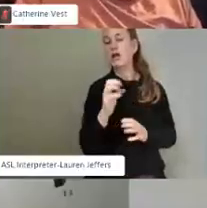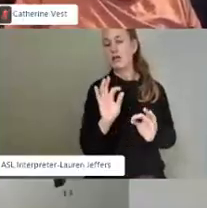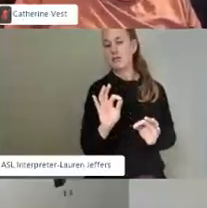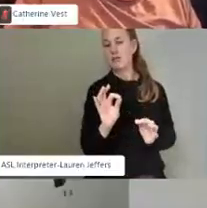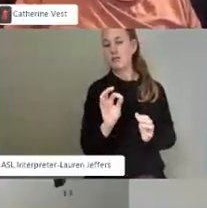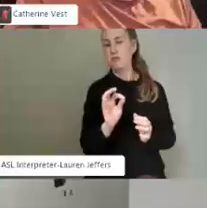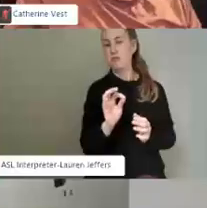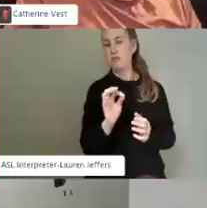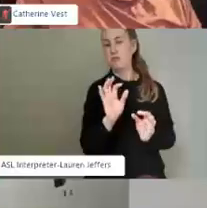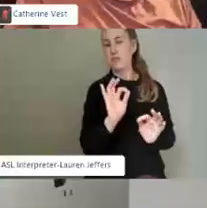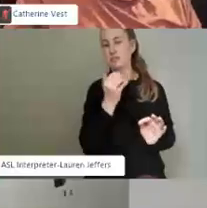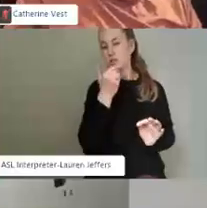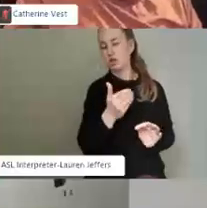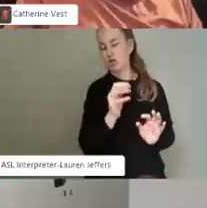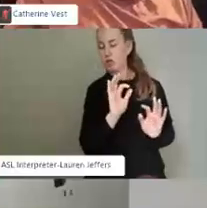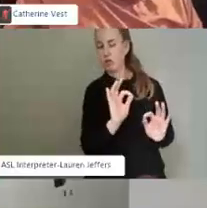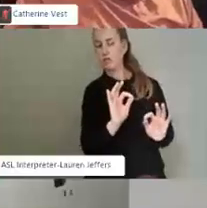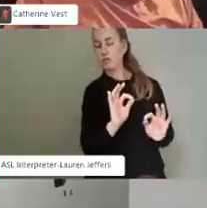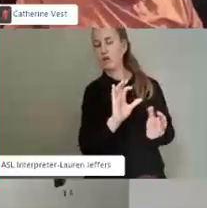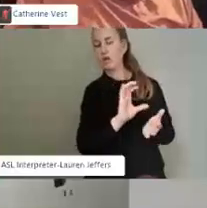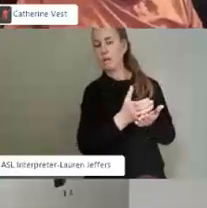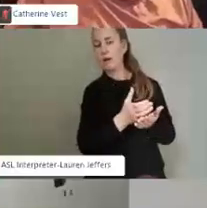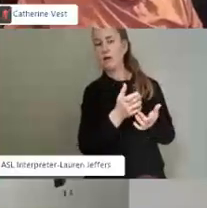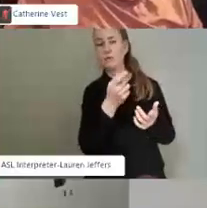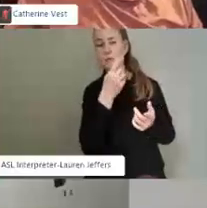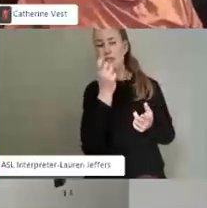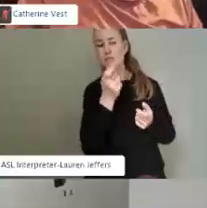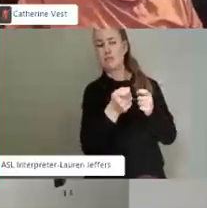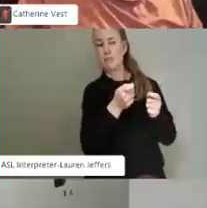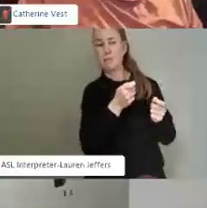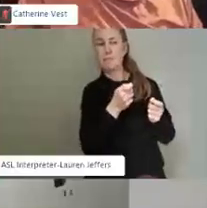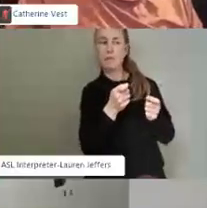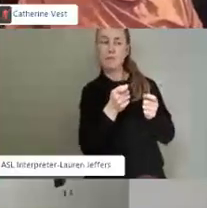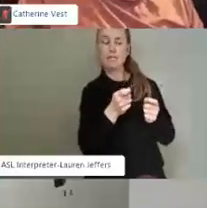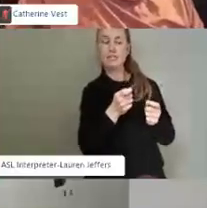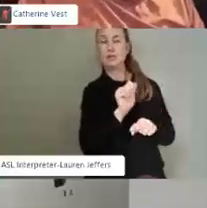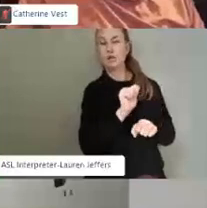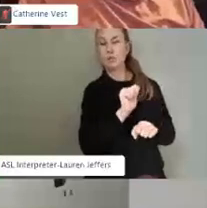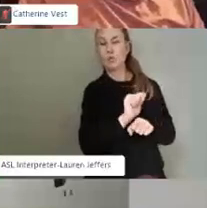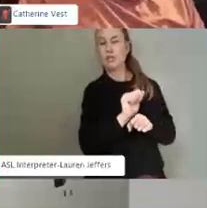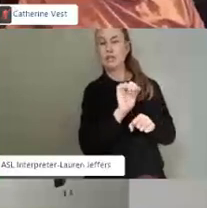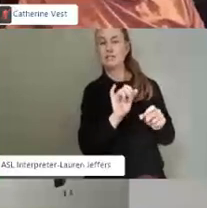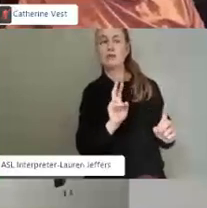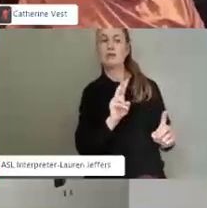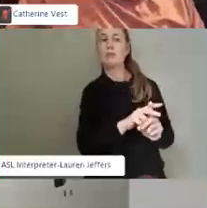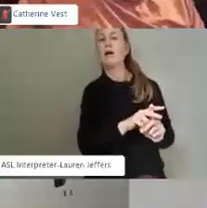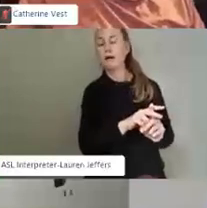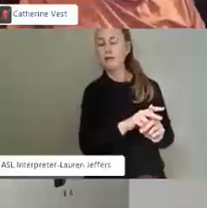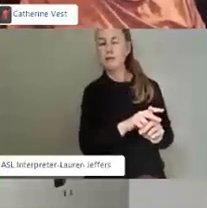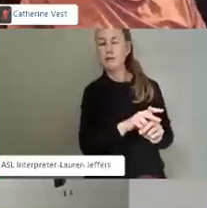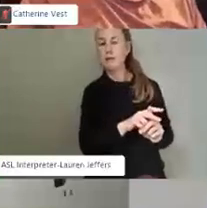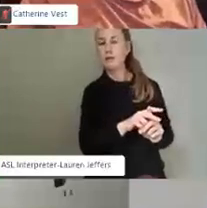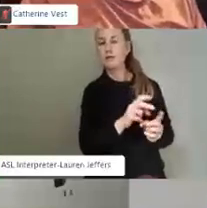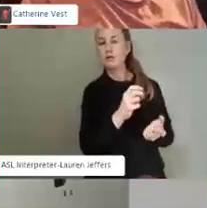shape due to the management and work that has been put into